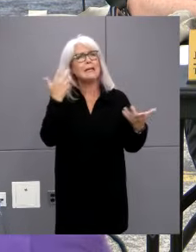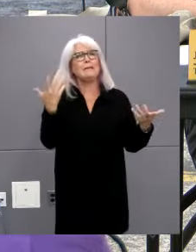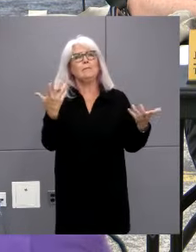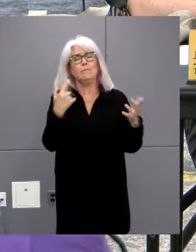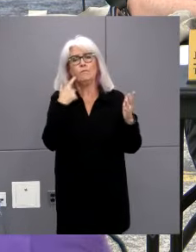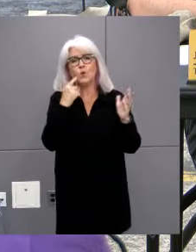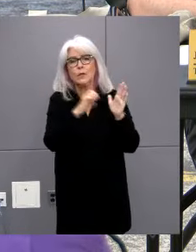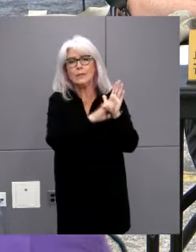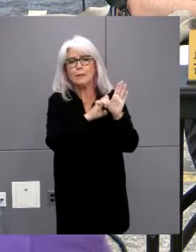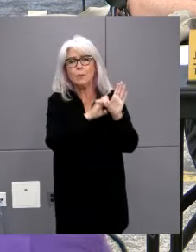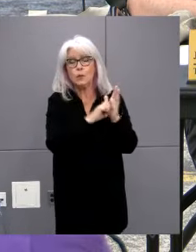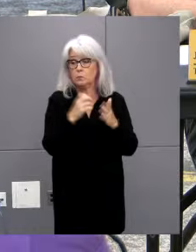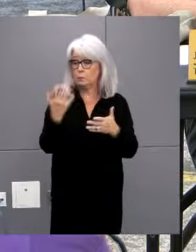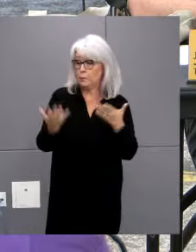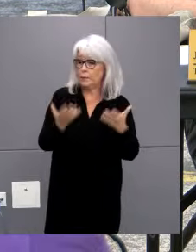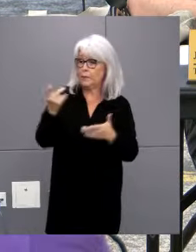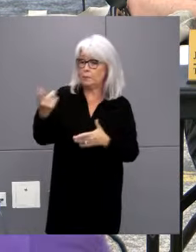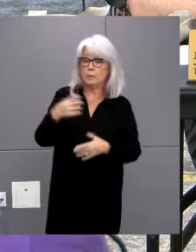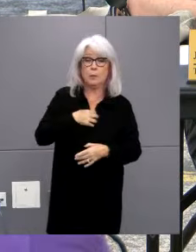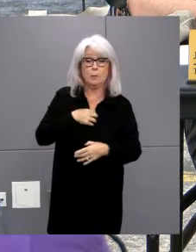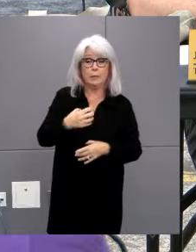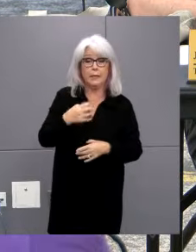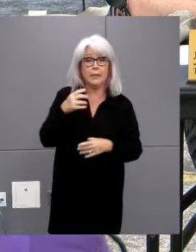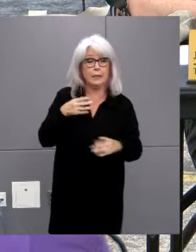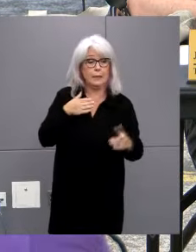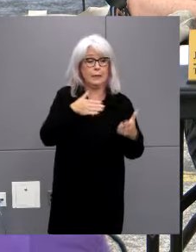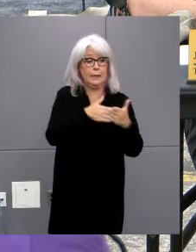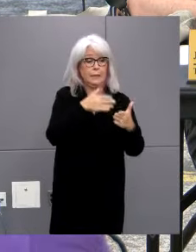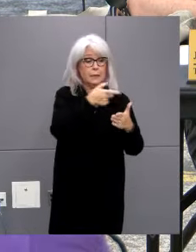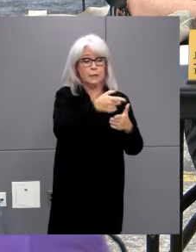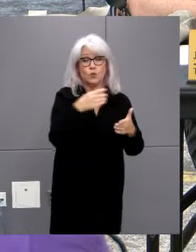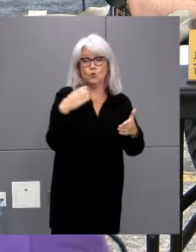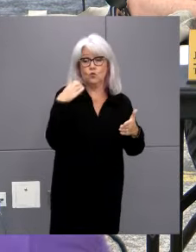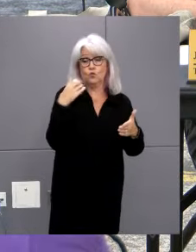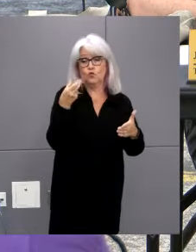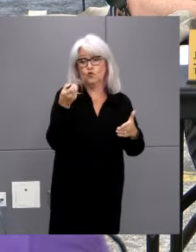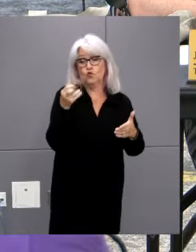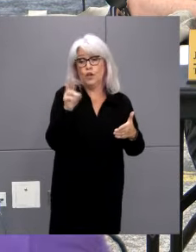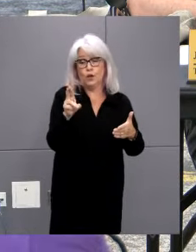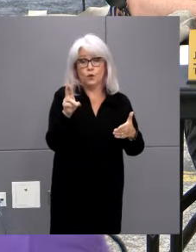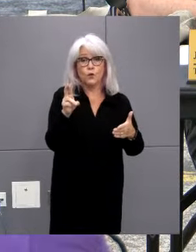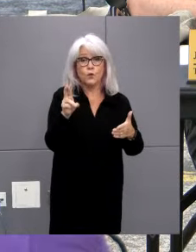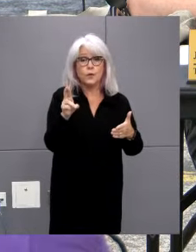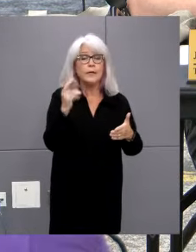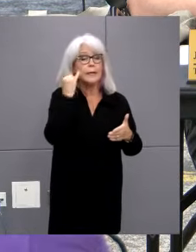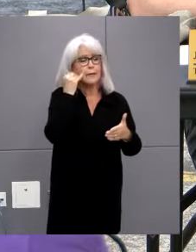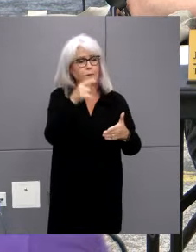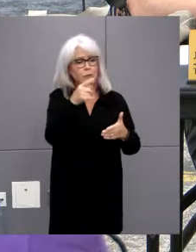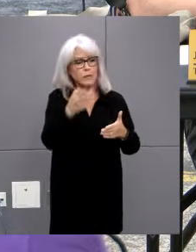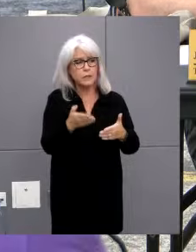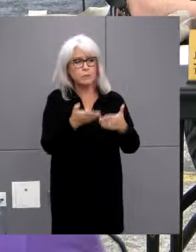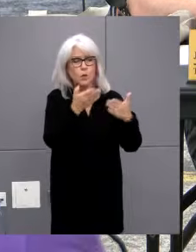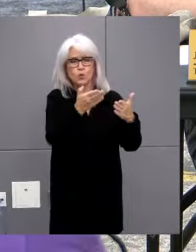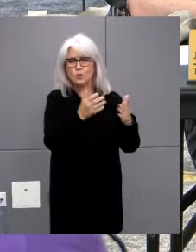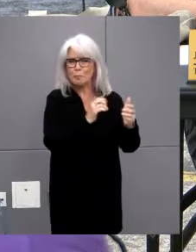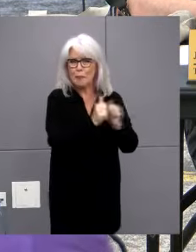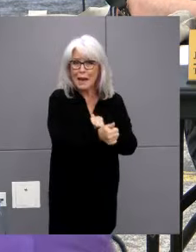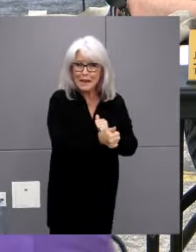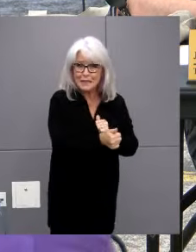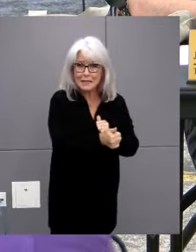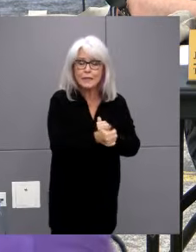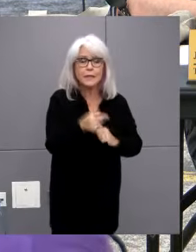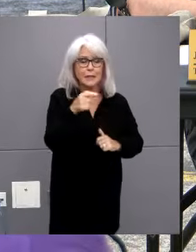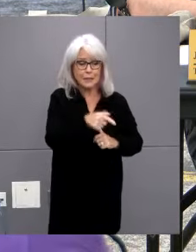that there was a complaint that had been made against the chair. If this were passed, this